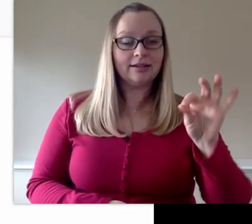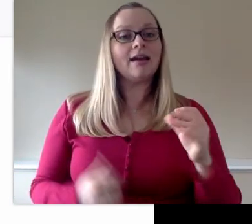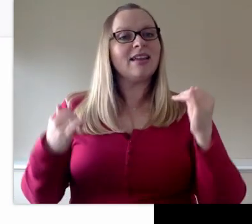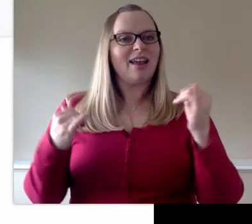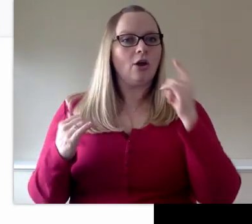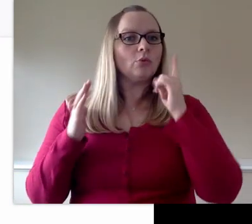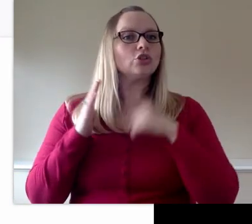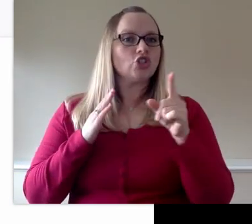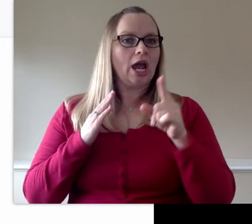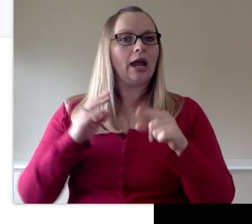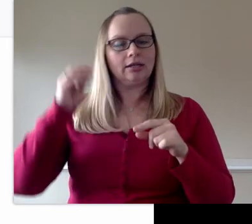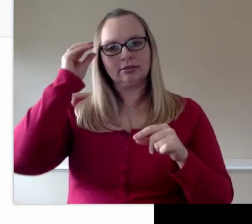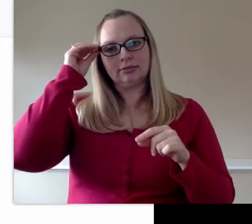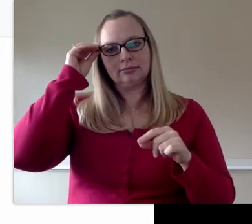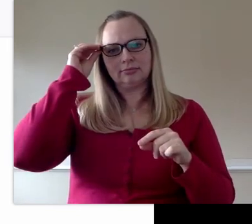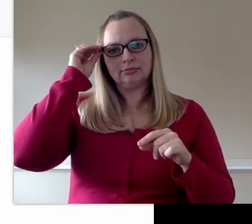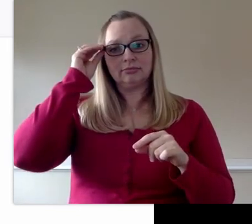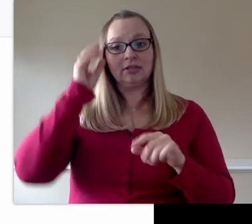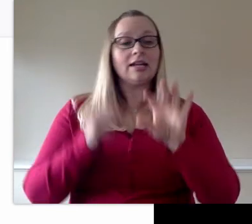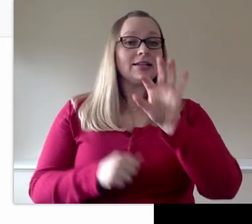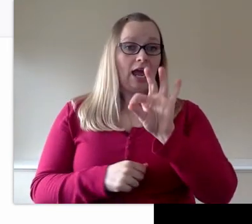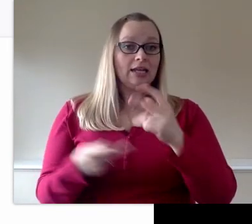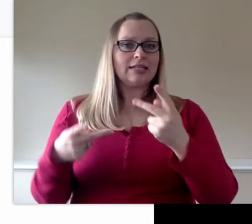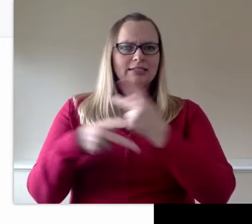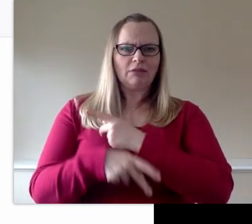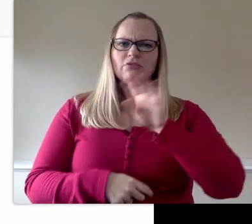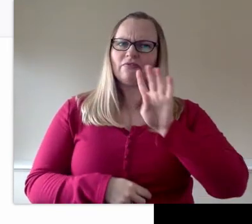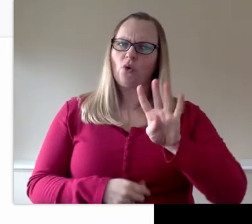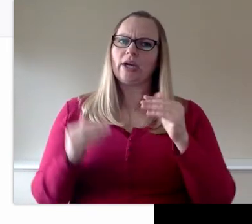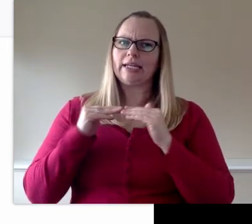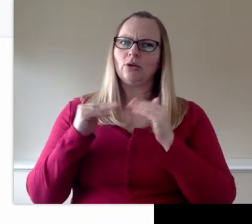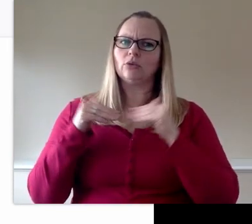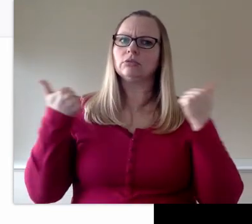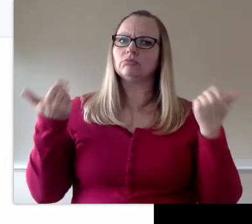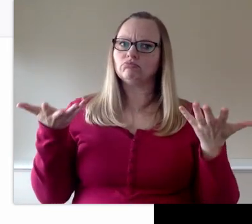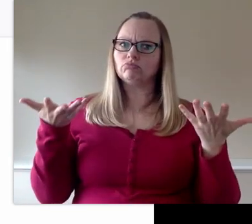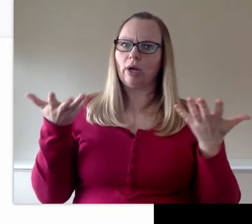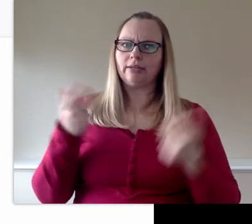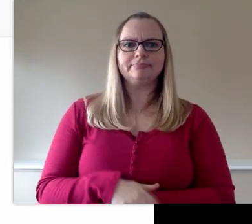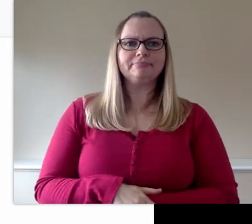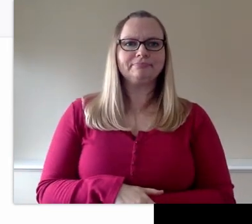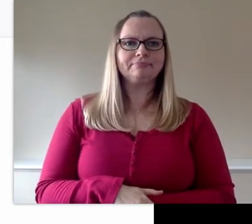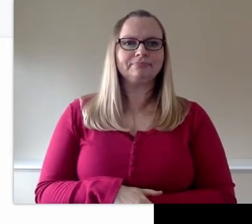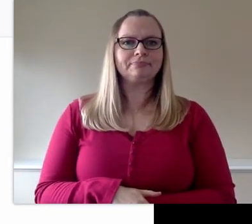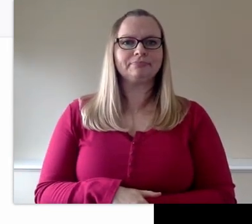our work. 9 times 4.